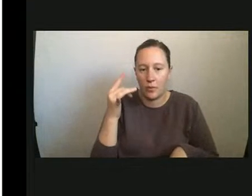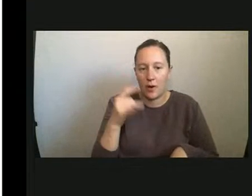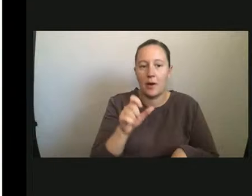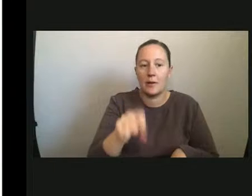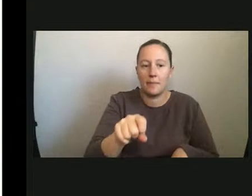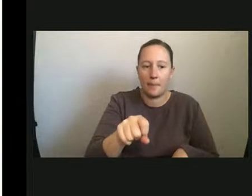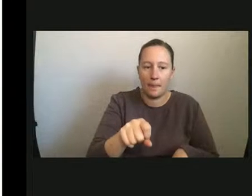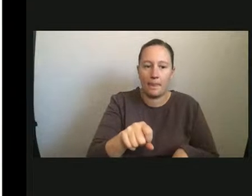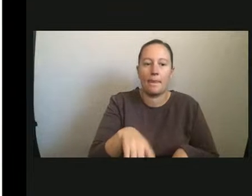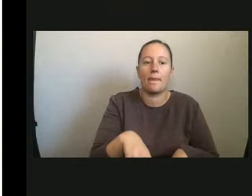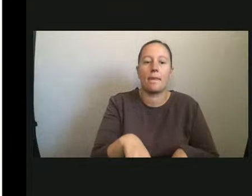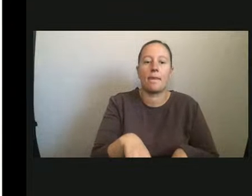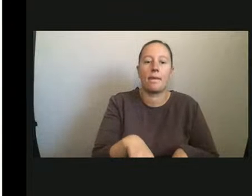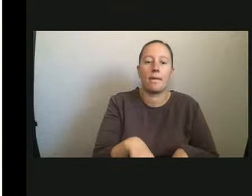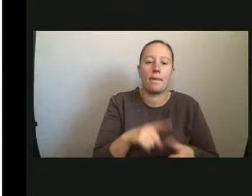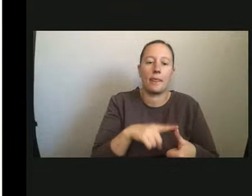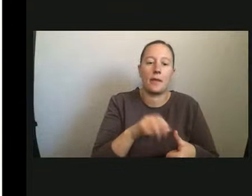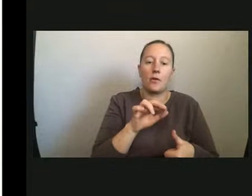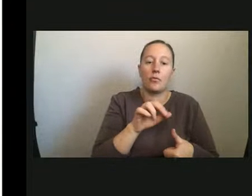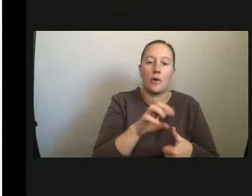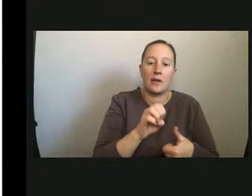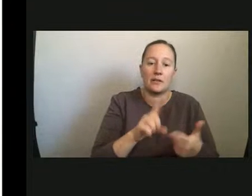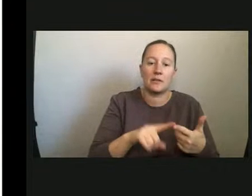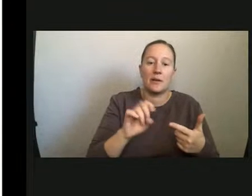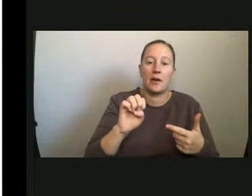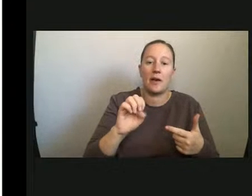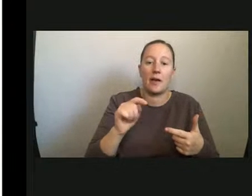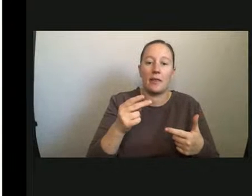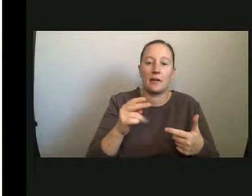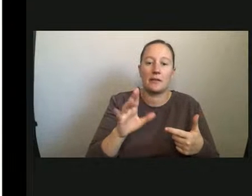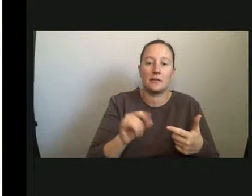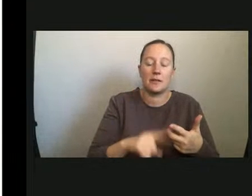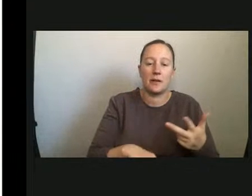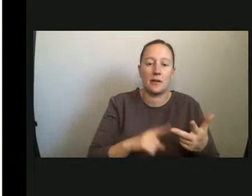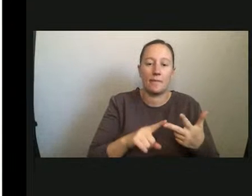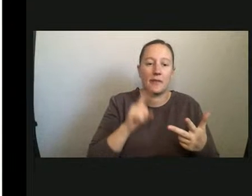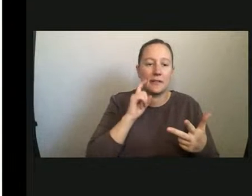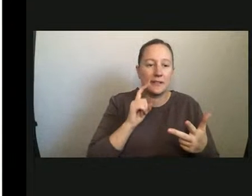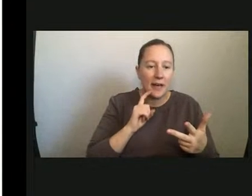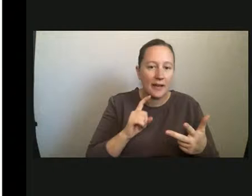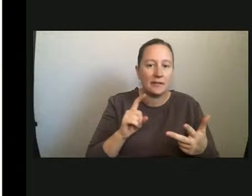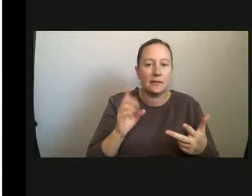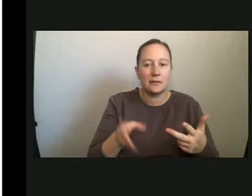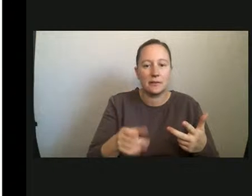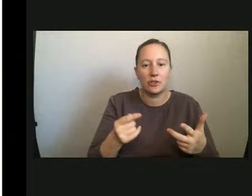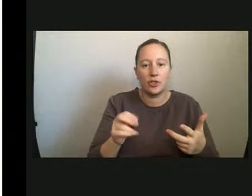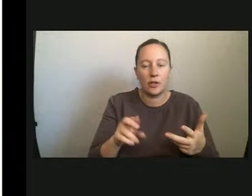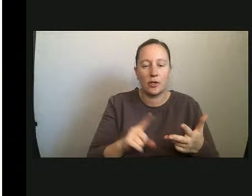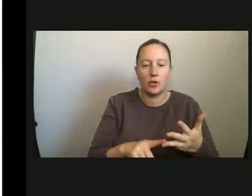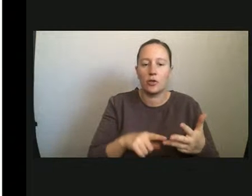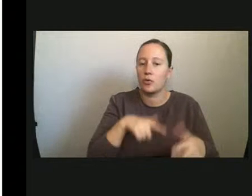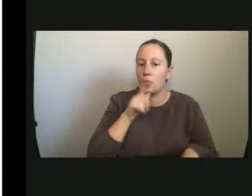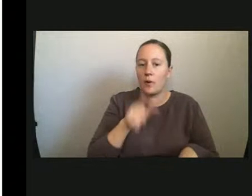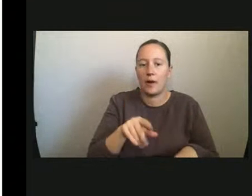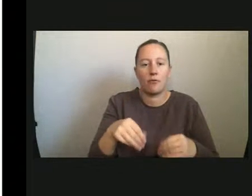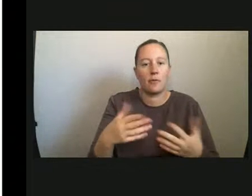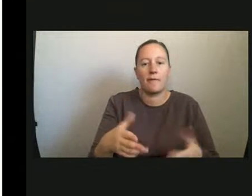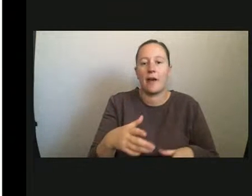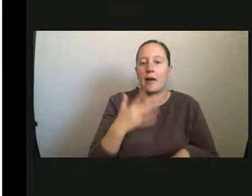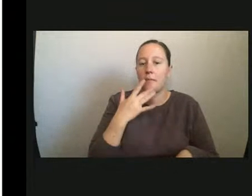need to provide data on participant race, ethnicity, sex, or gender, but you do not need to provide data on date of birth. We